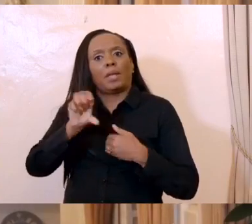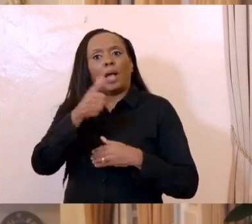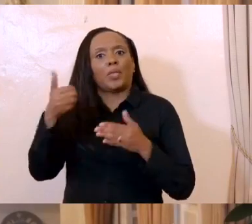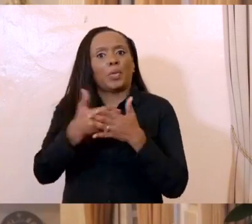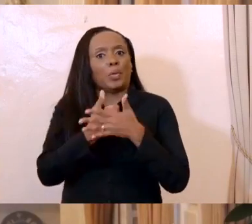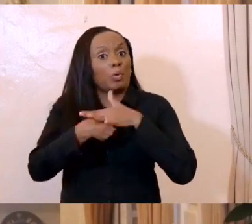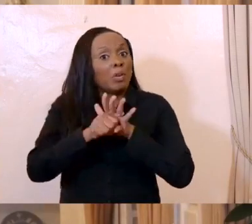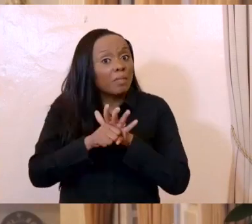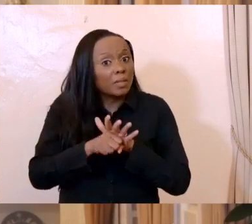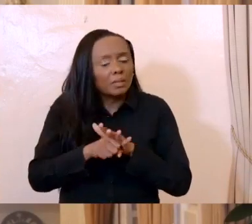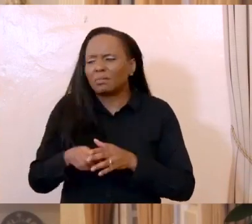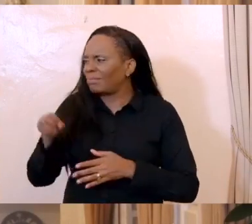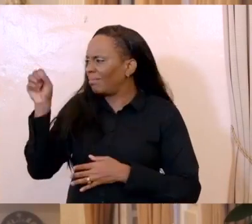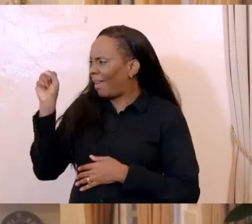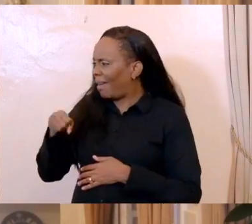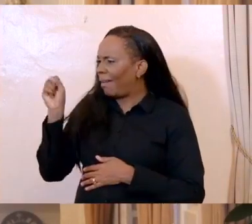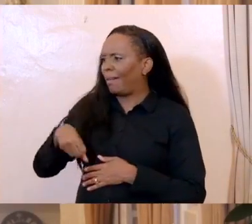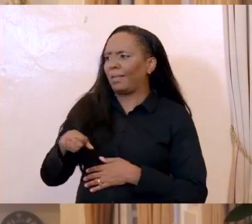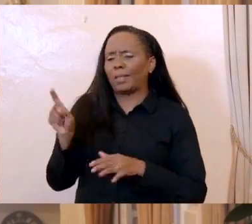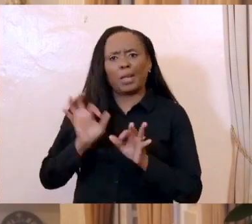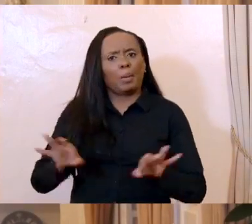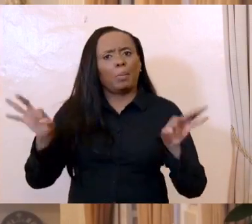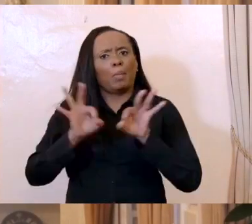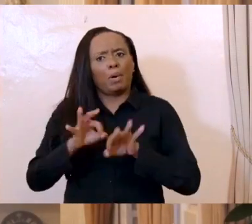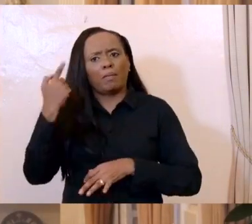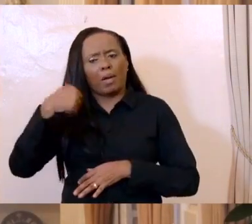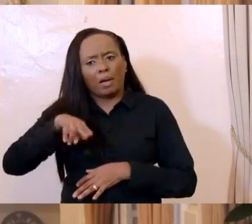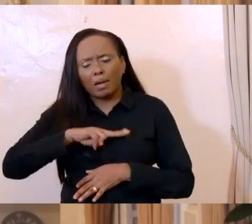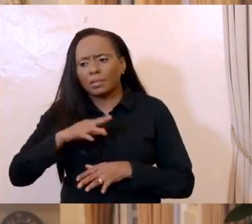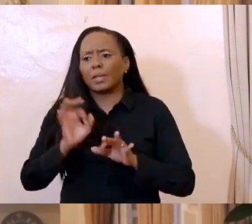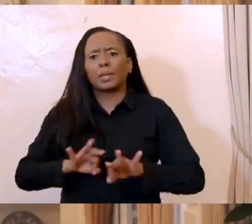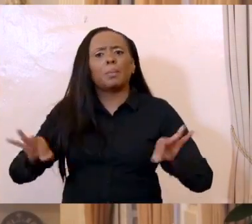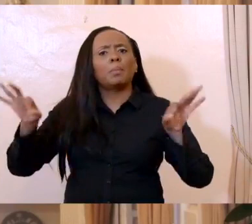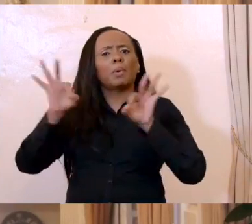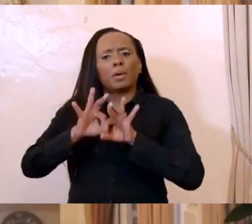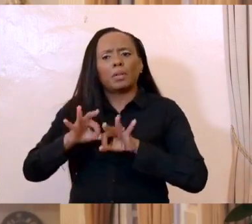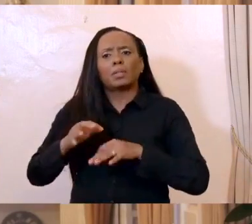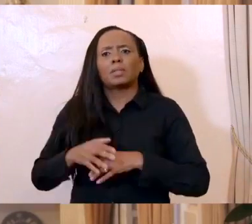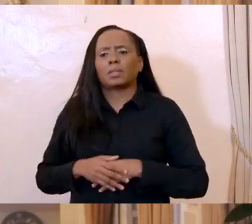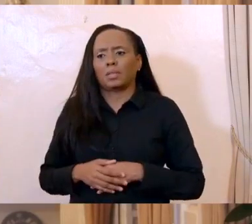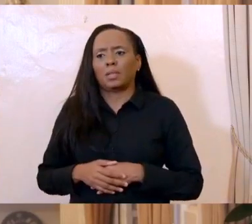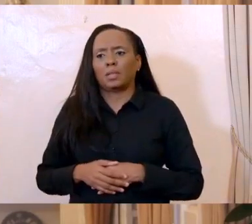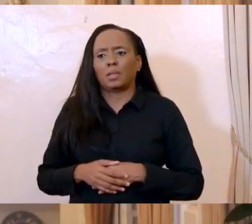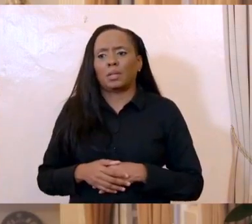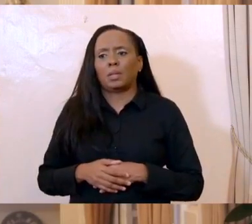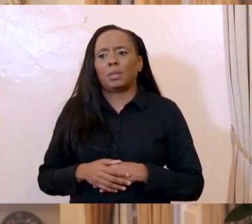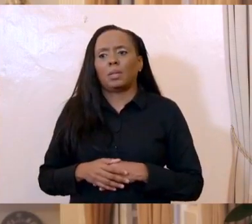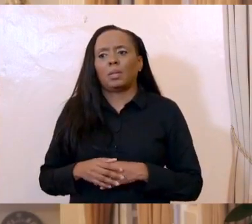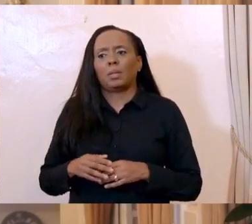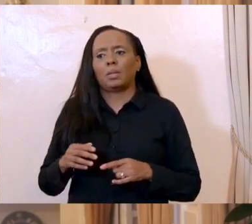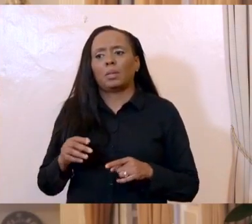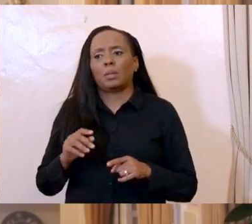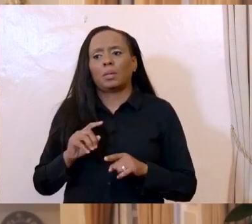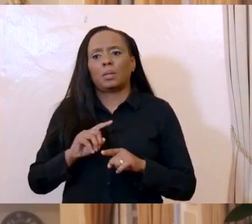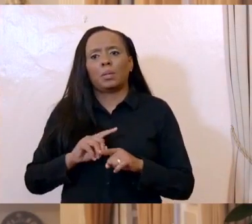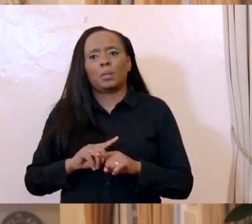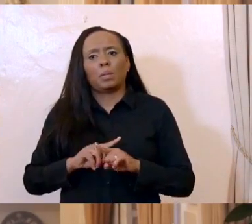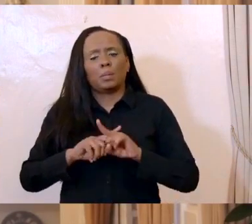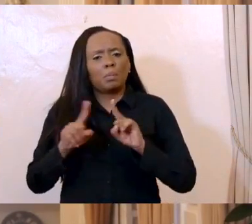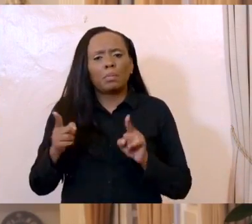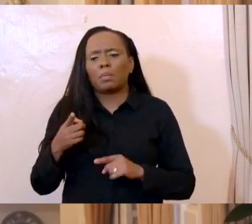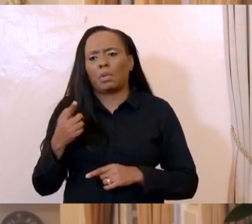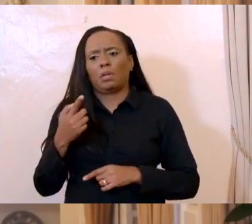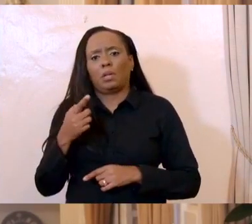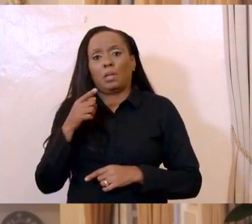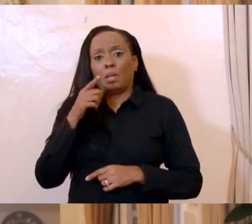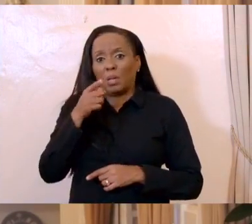us. In terms of your statement in relation to drag, I would say that I wish we were able to get